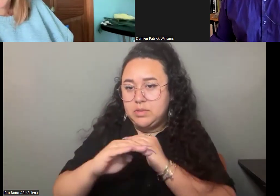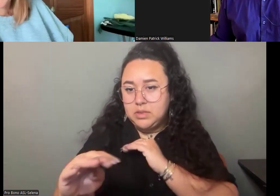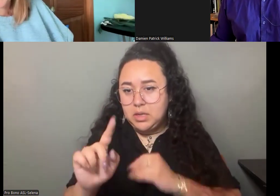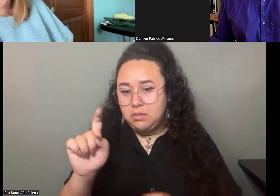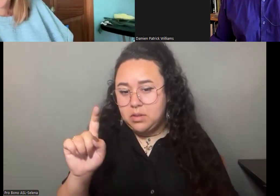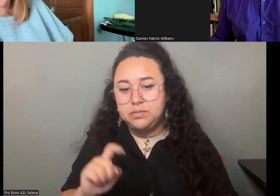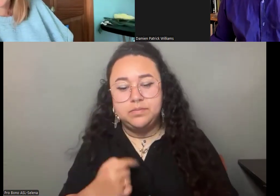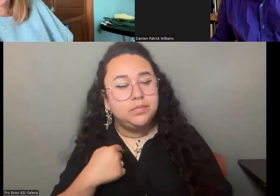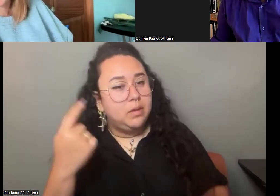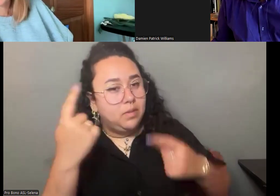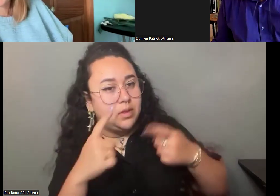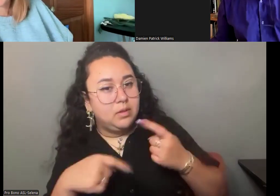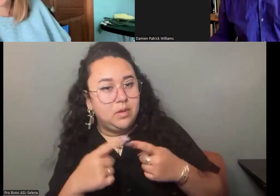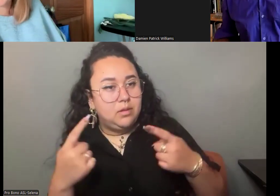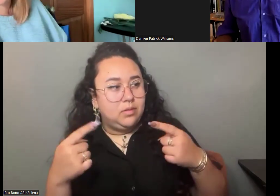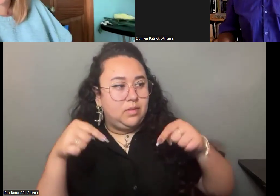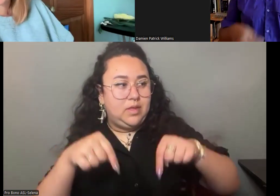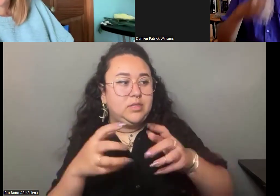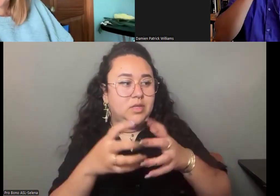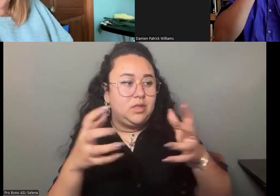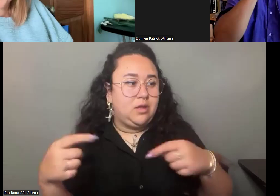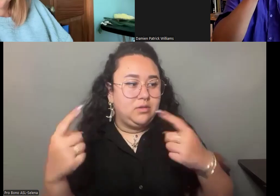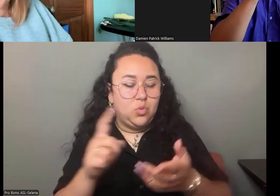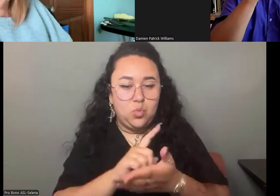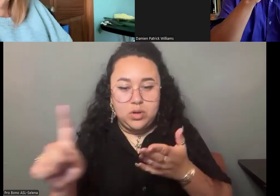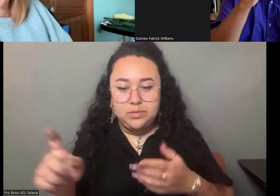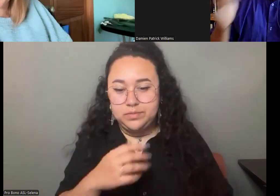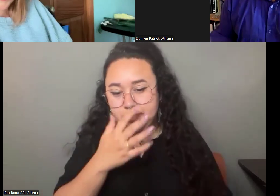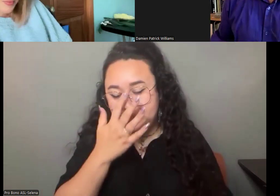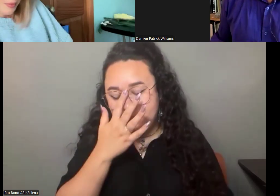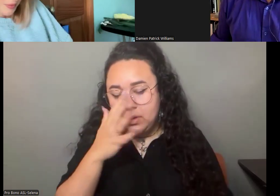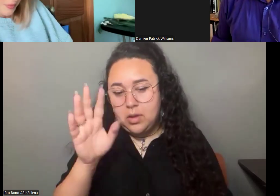I've been thinking about this a lot this past week. Um,